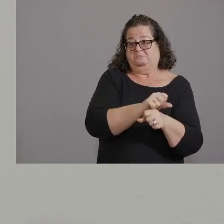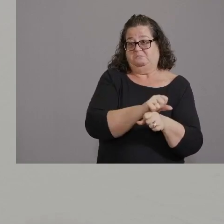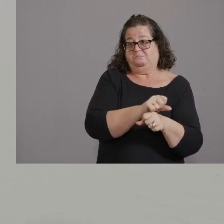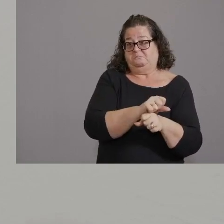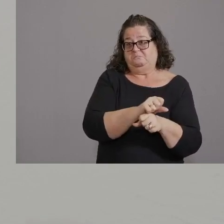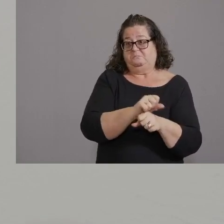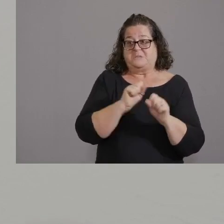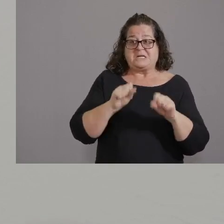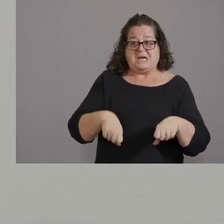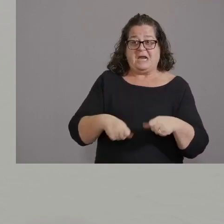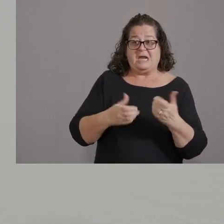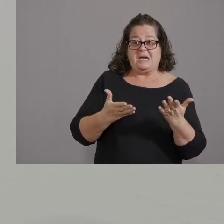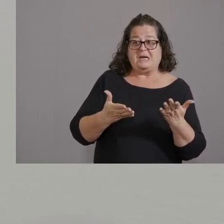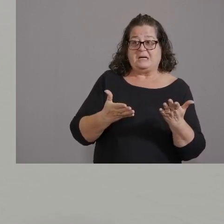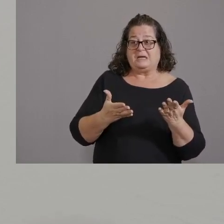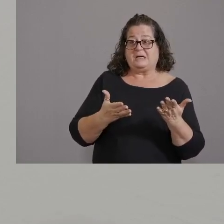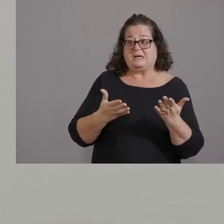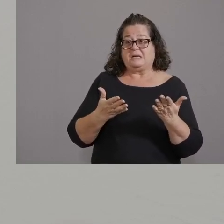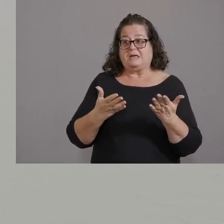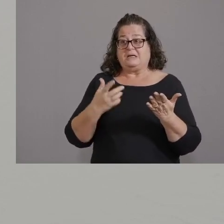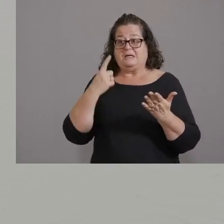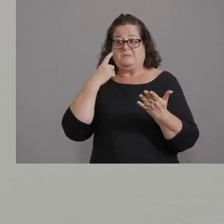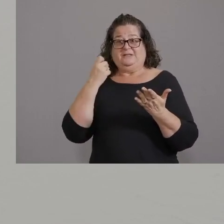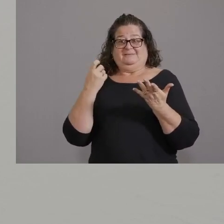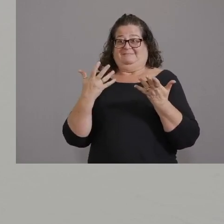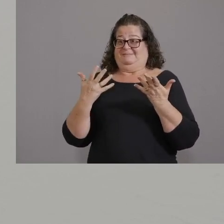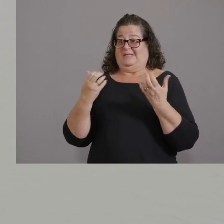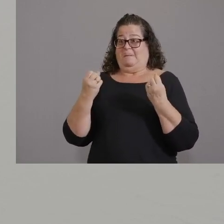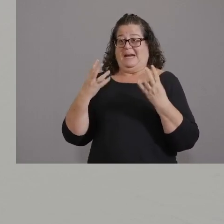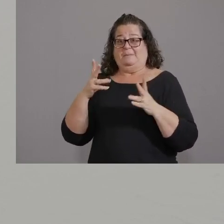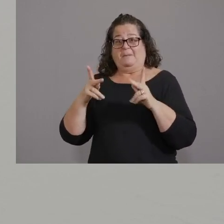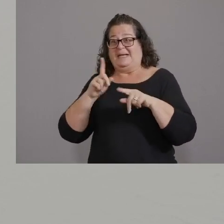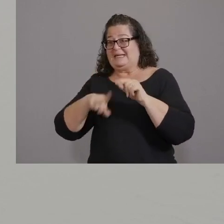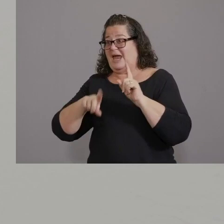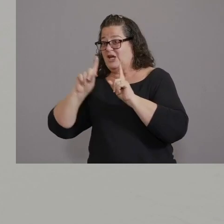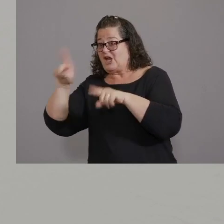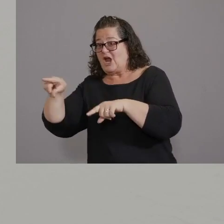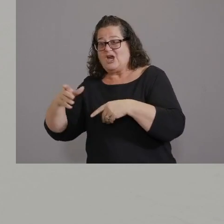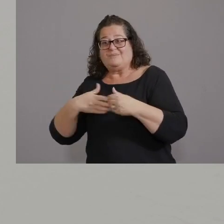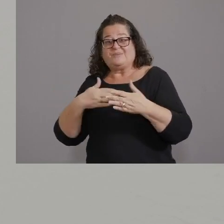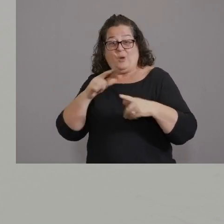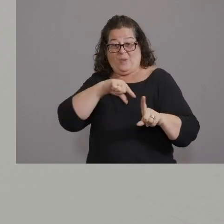many people going for them given their geographical location.